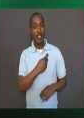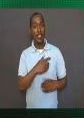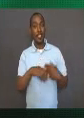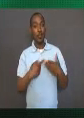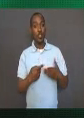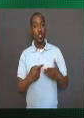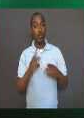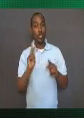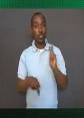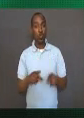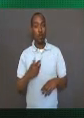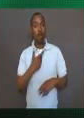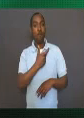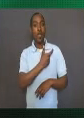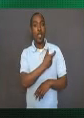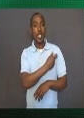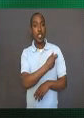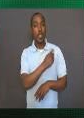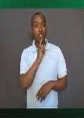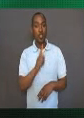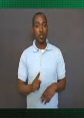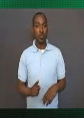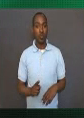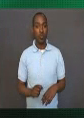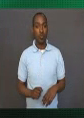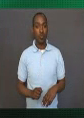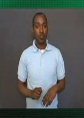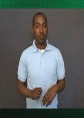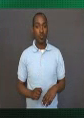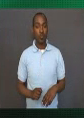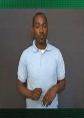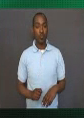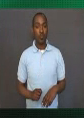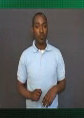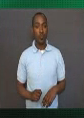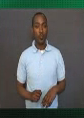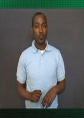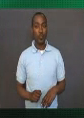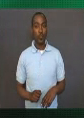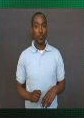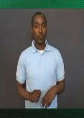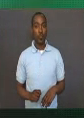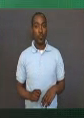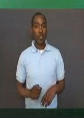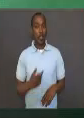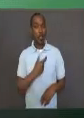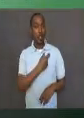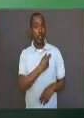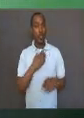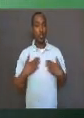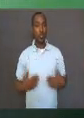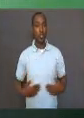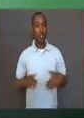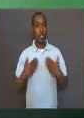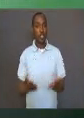vaccination, which is the injection of a vaccine into the body.